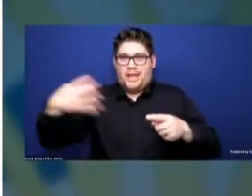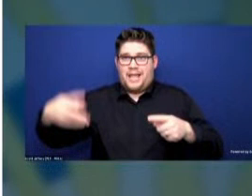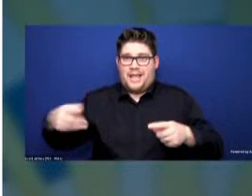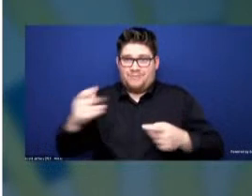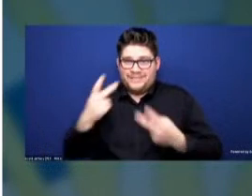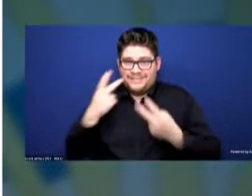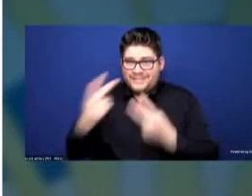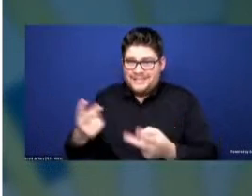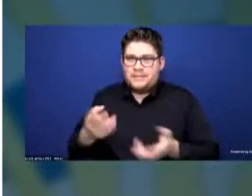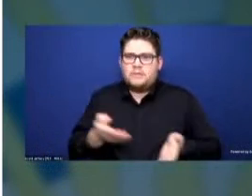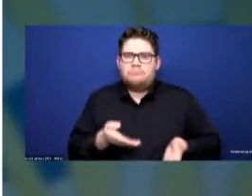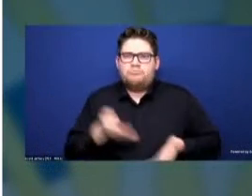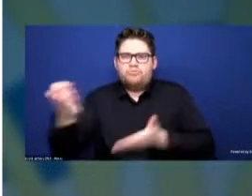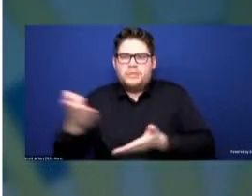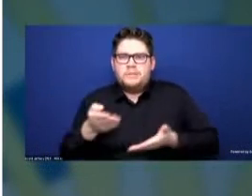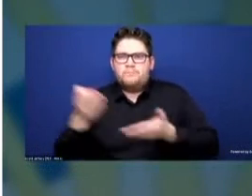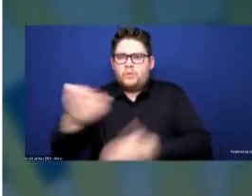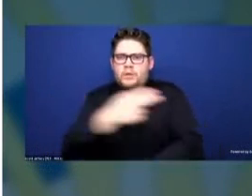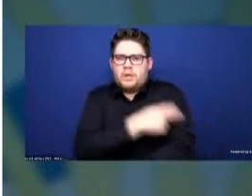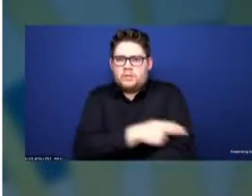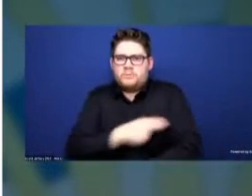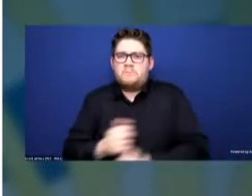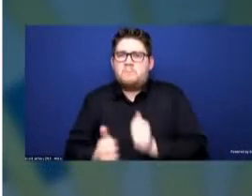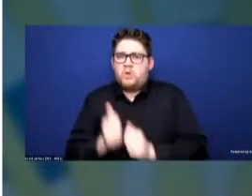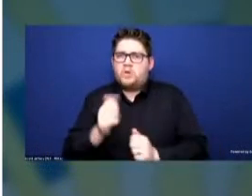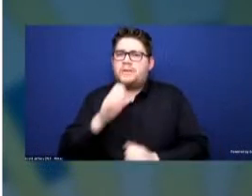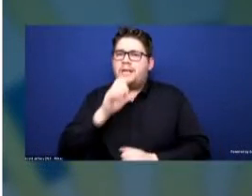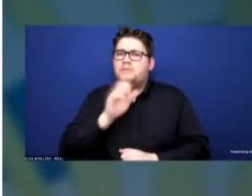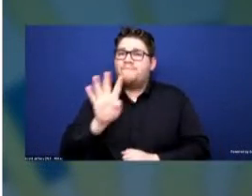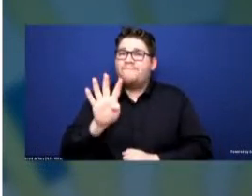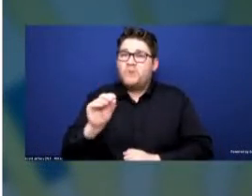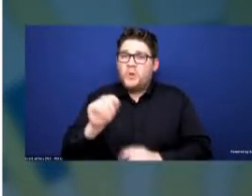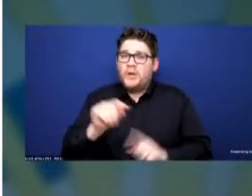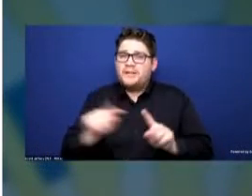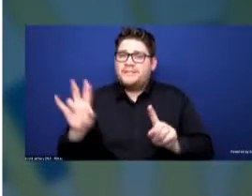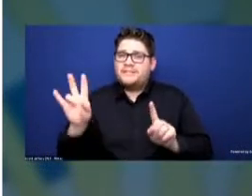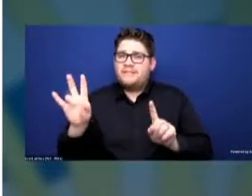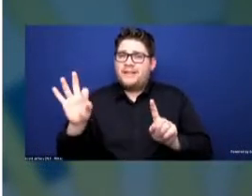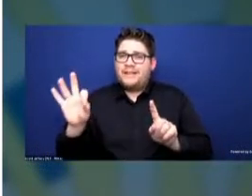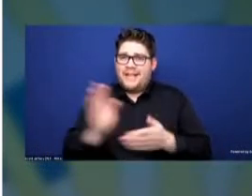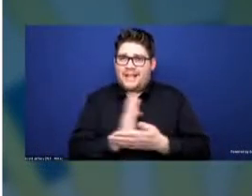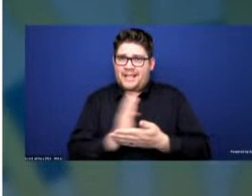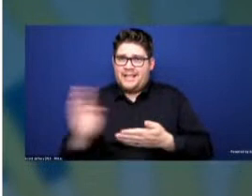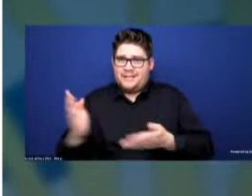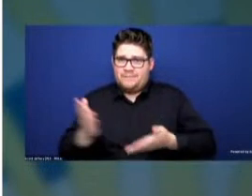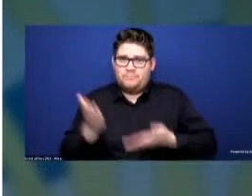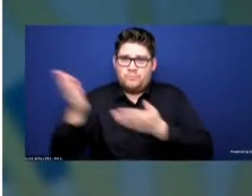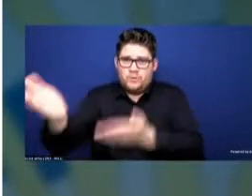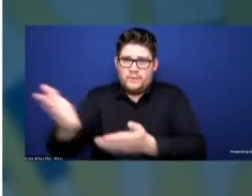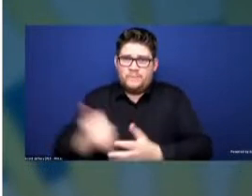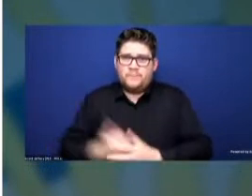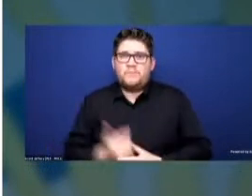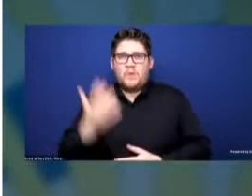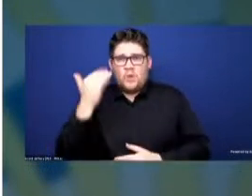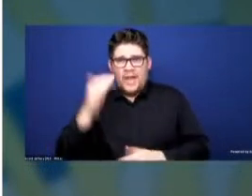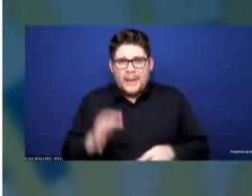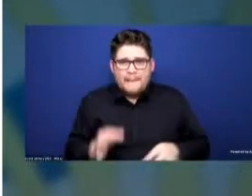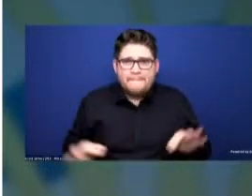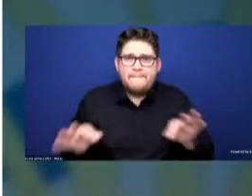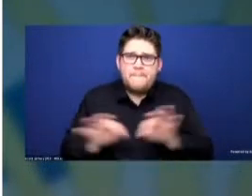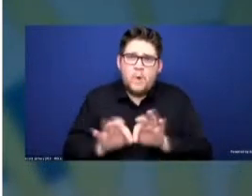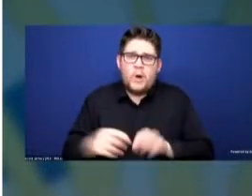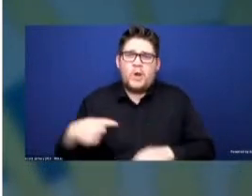and 79, and that's why it is so important that we continue to focus our age-based immunization